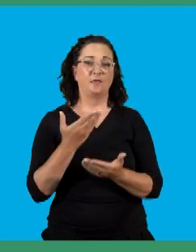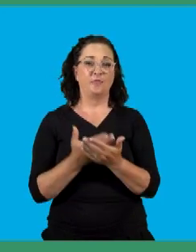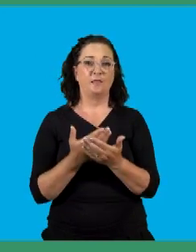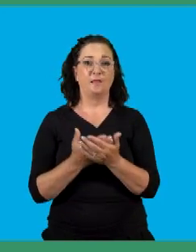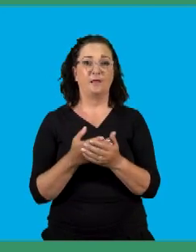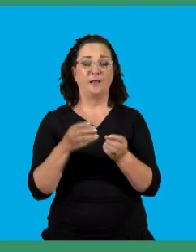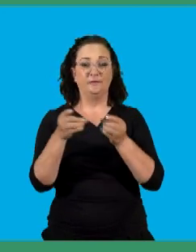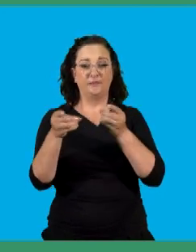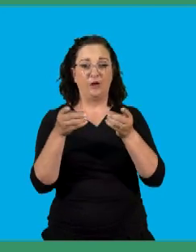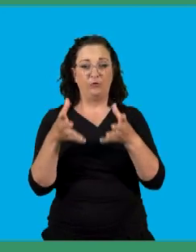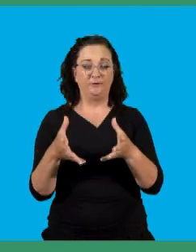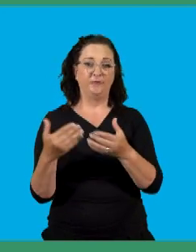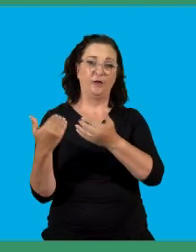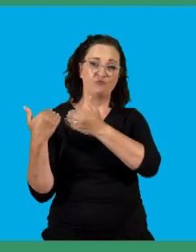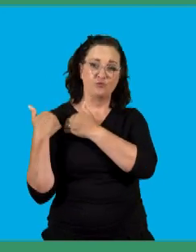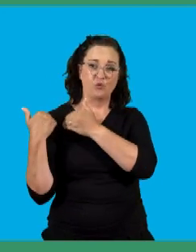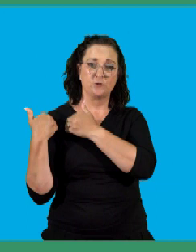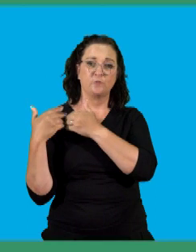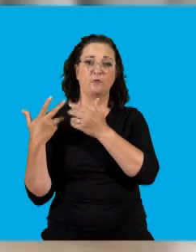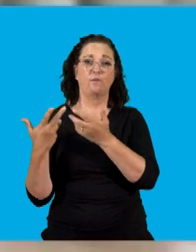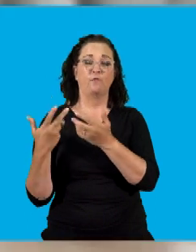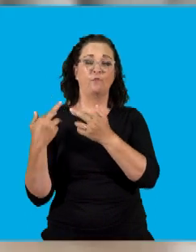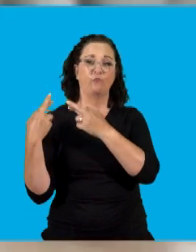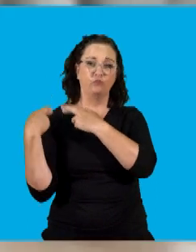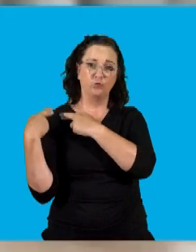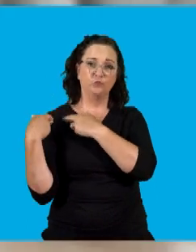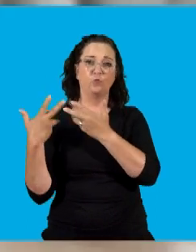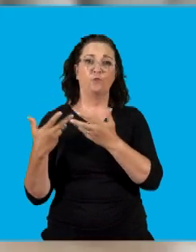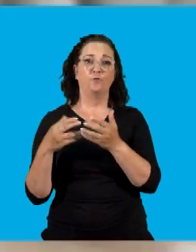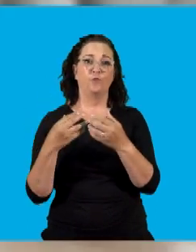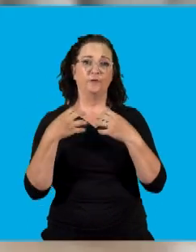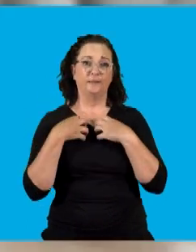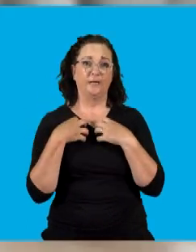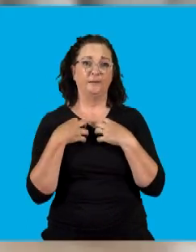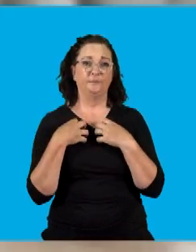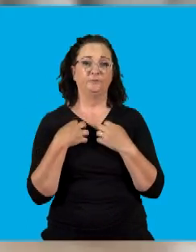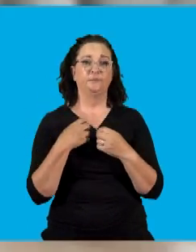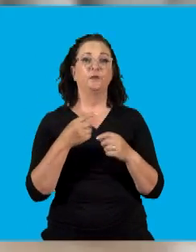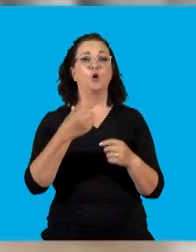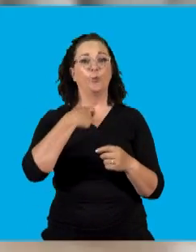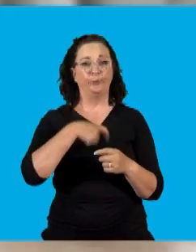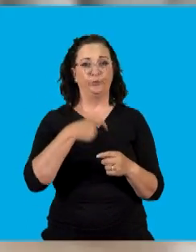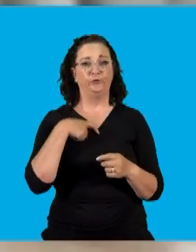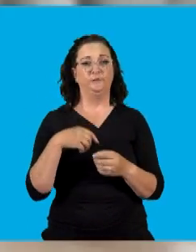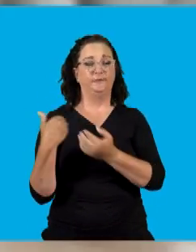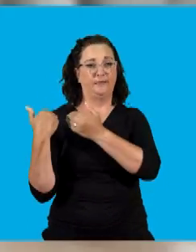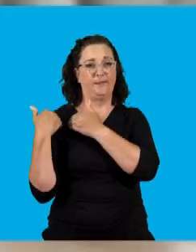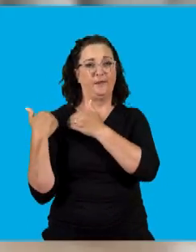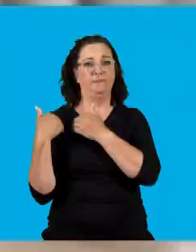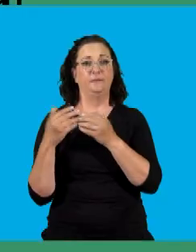make the directors be liable for the debts of the business. So the correct answer here would be the personal liability